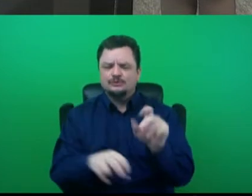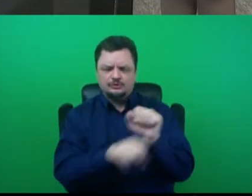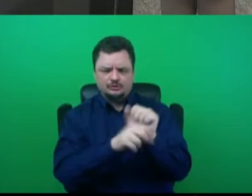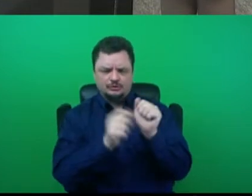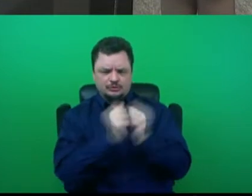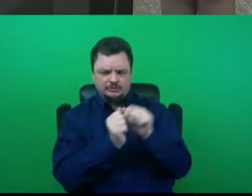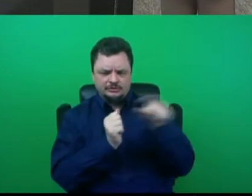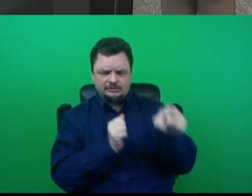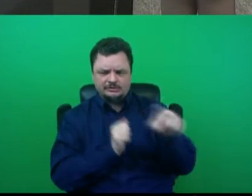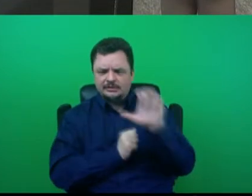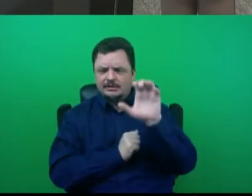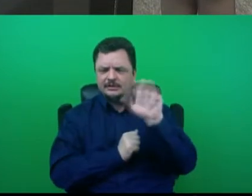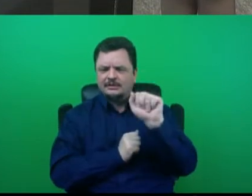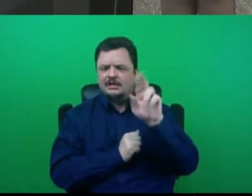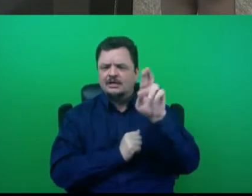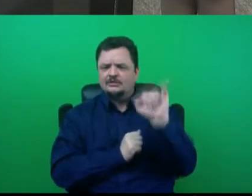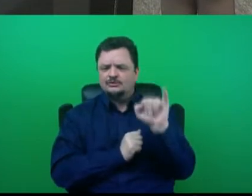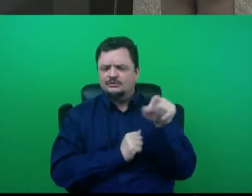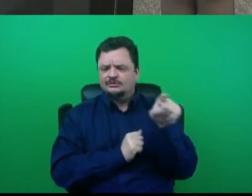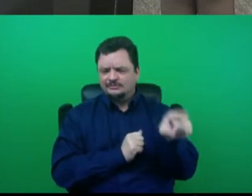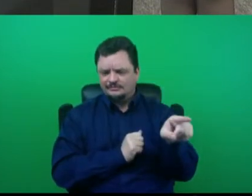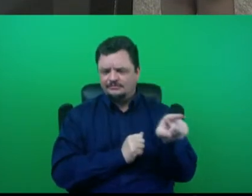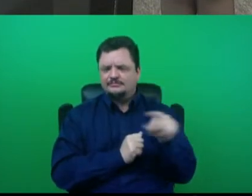and I am going to miss you.